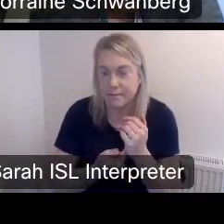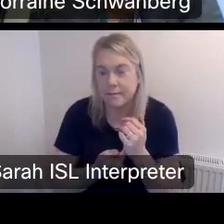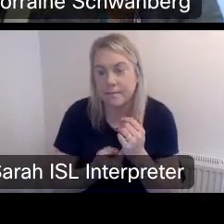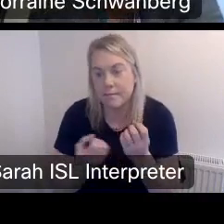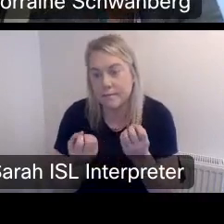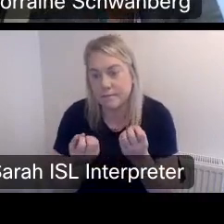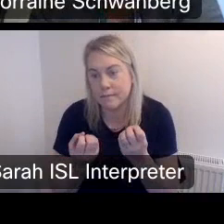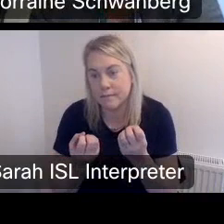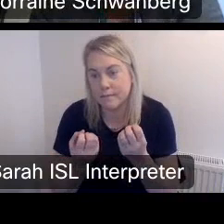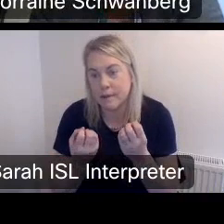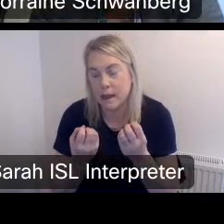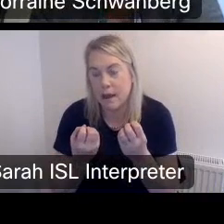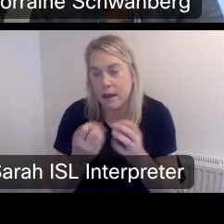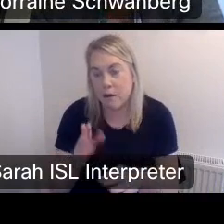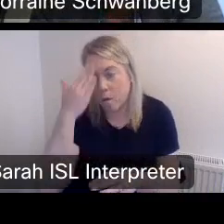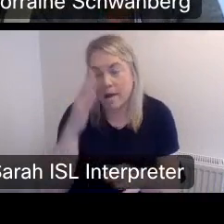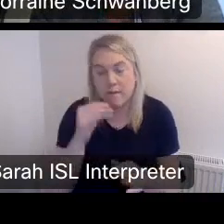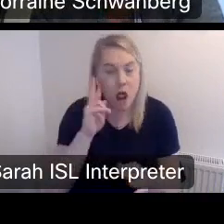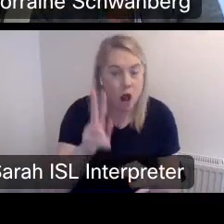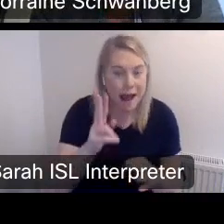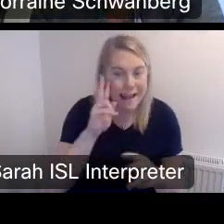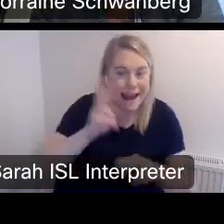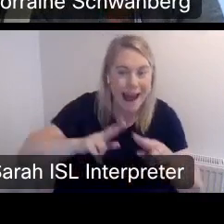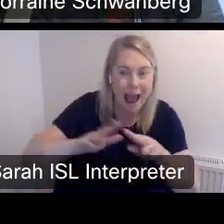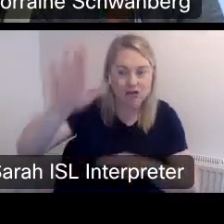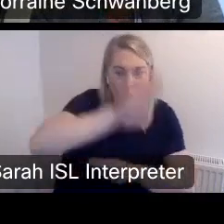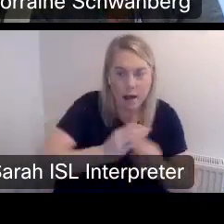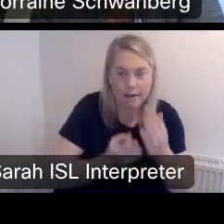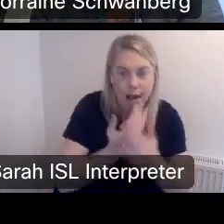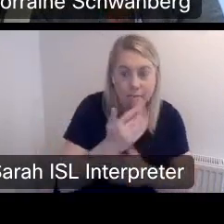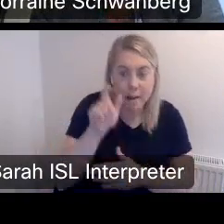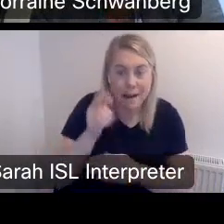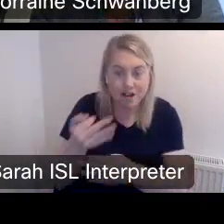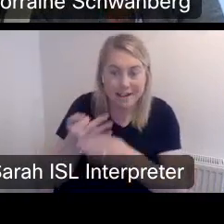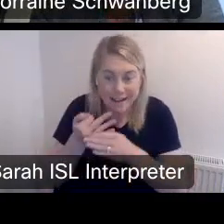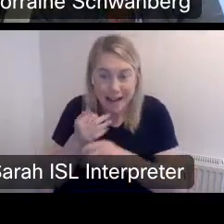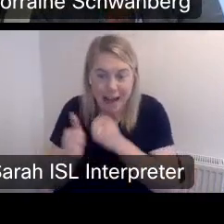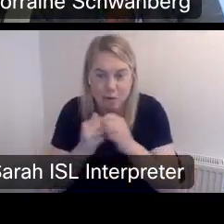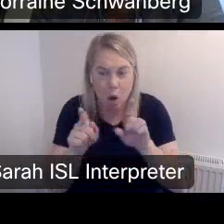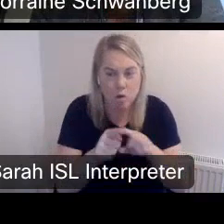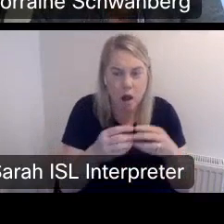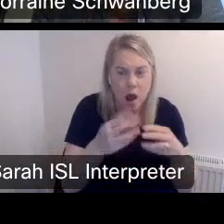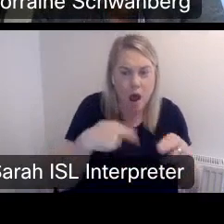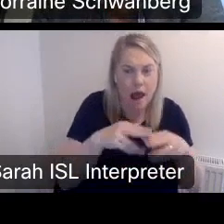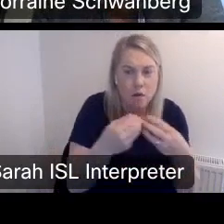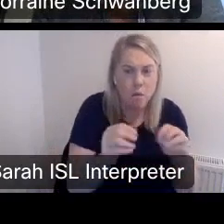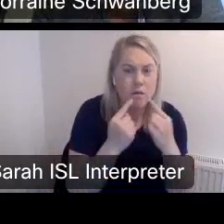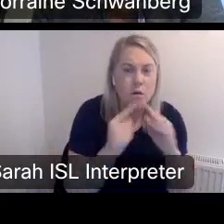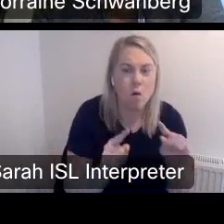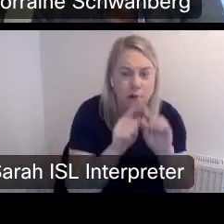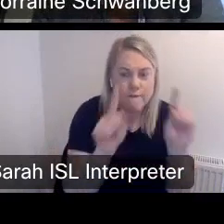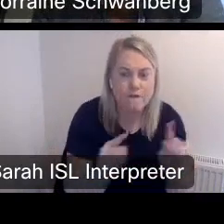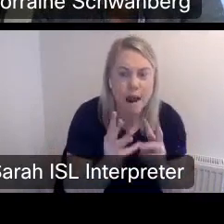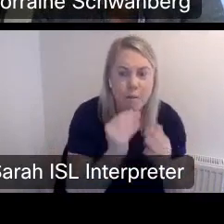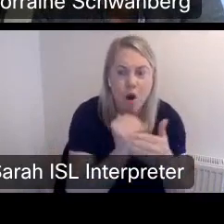look at what's the national developments, not just the Patient Safety Act, but also the National Open Disclosure Framework. We've